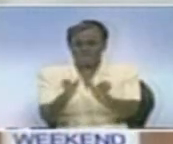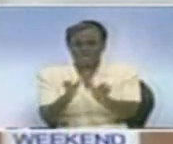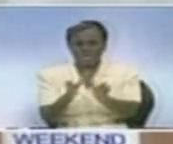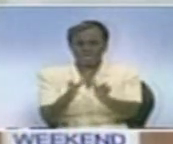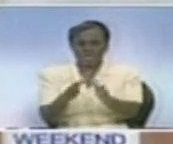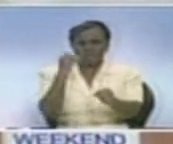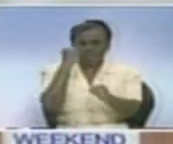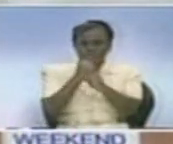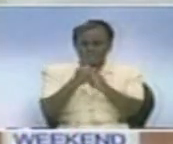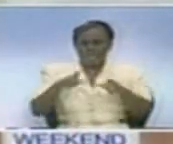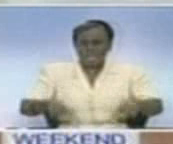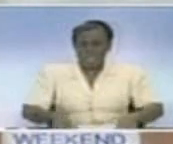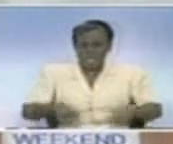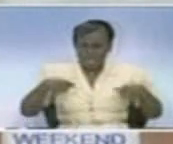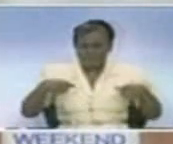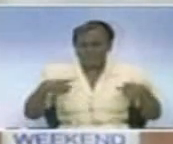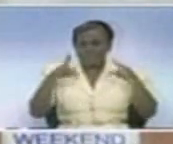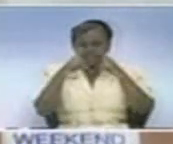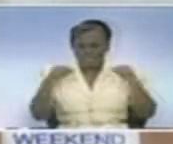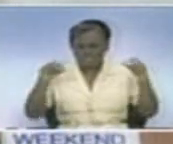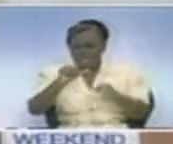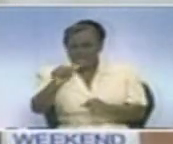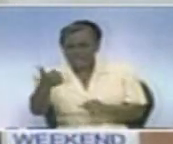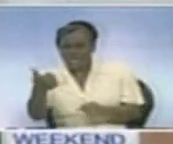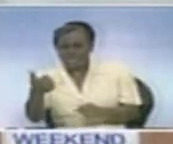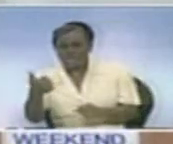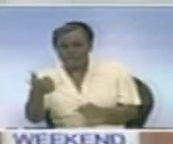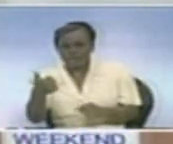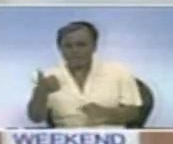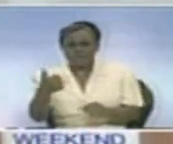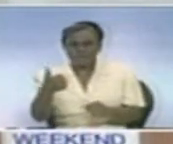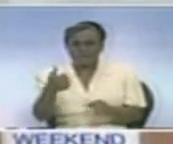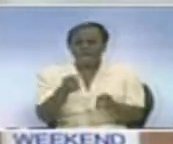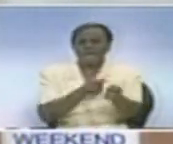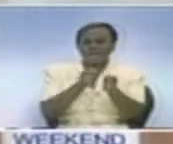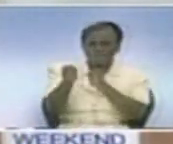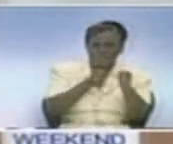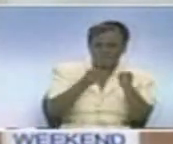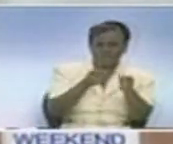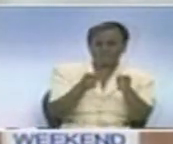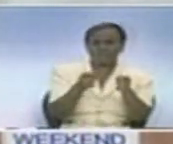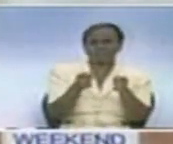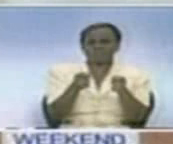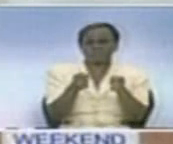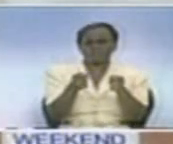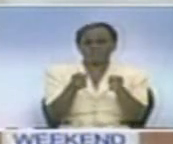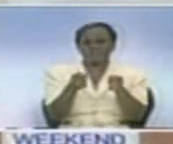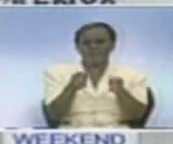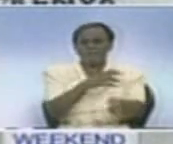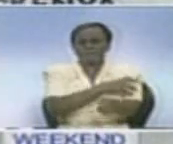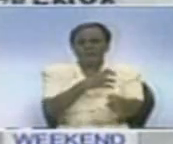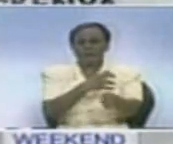with life sentences and another that administers the power of